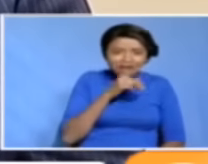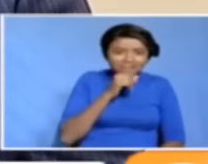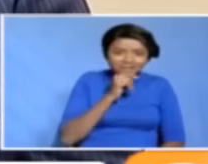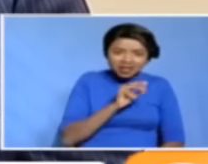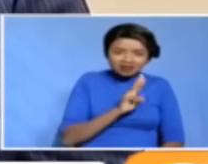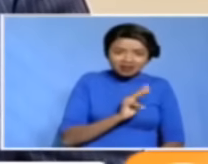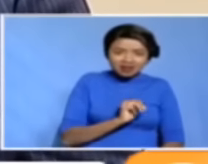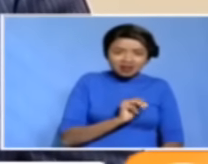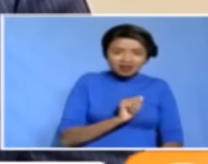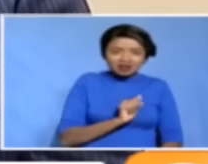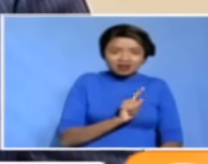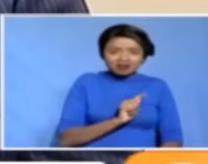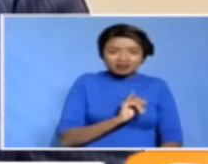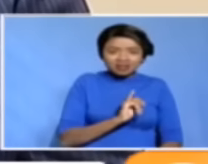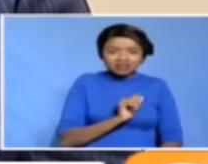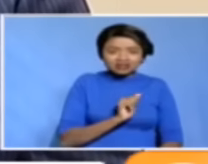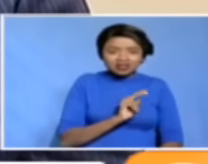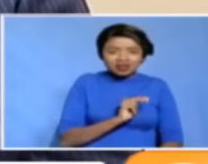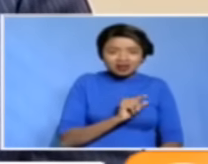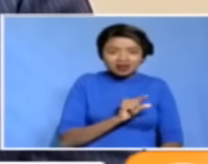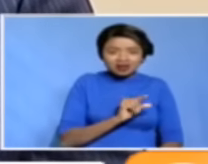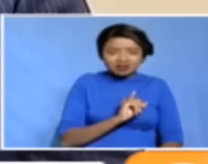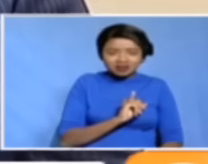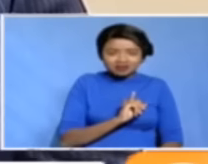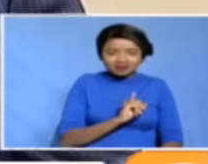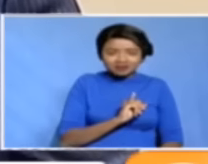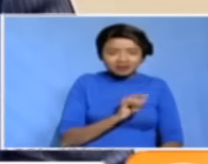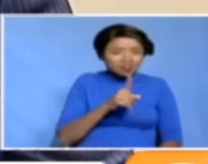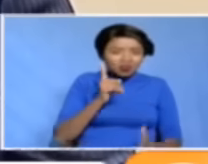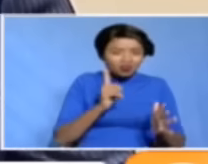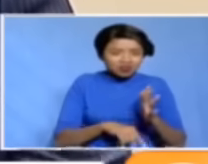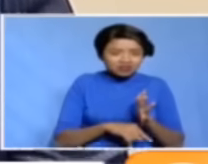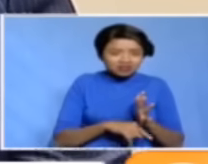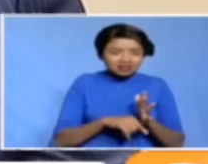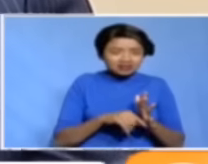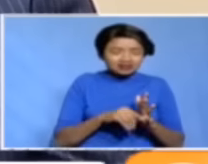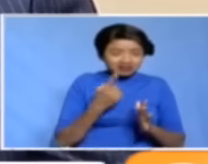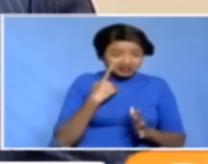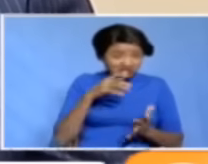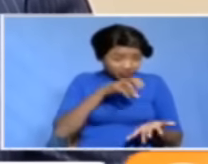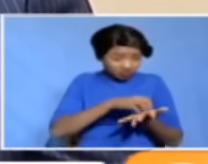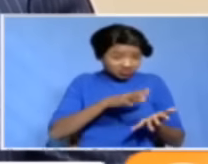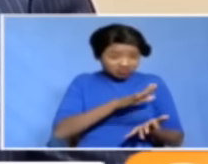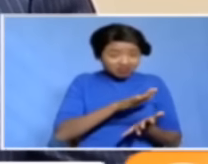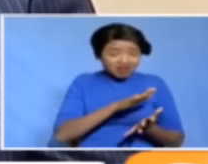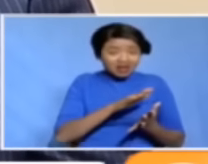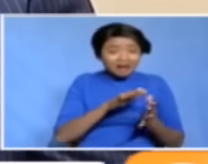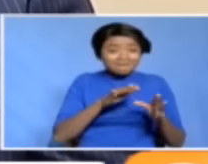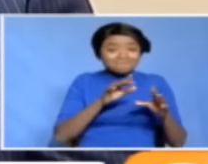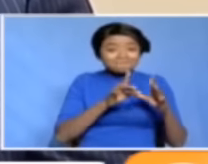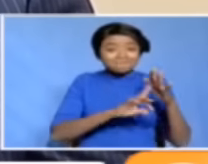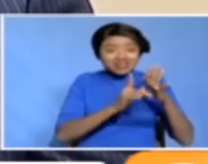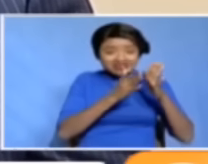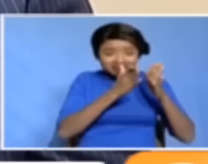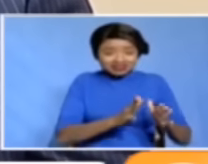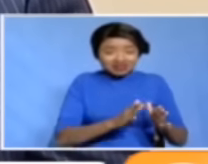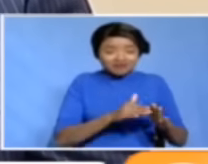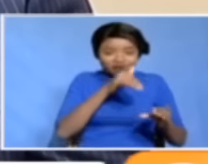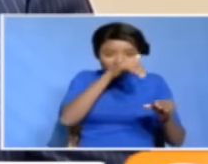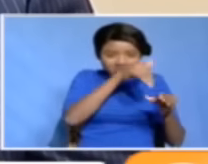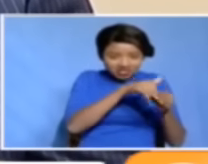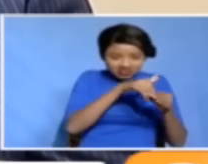Minister for Interior and Coordination of National Government. Right. Why? The Minister for Interior and Coordination of National